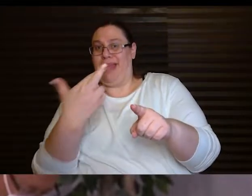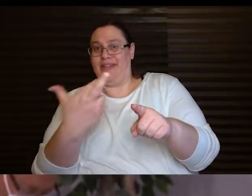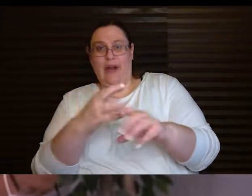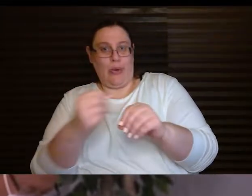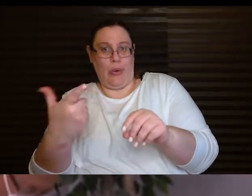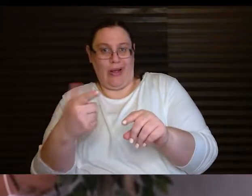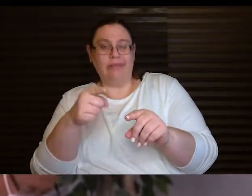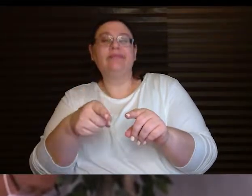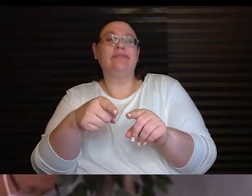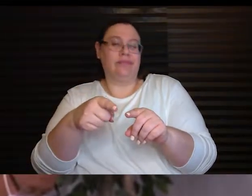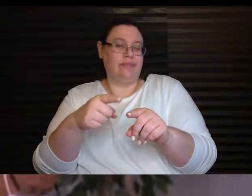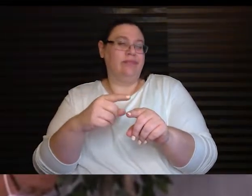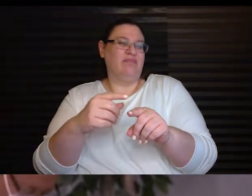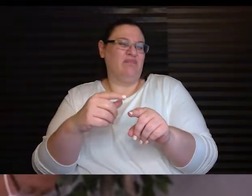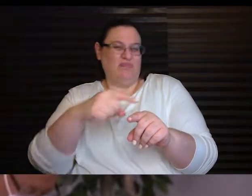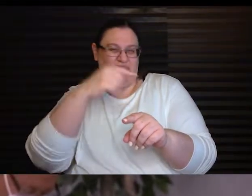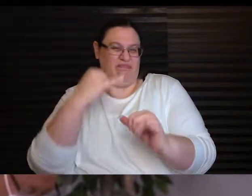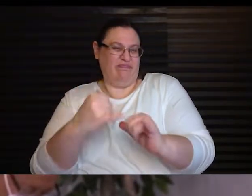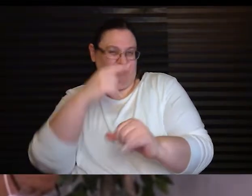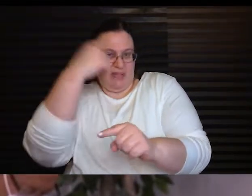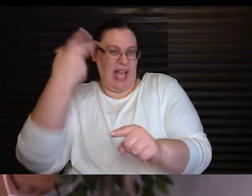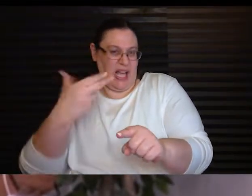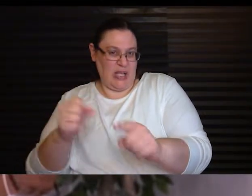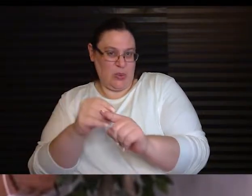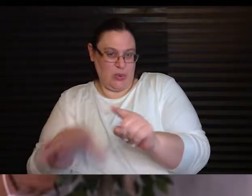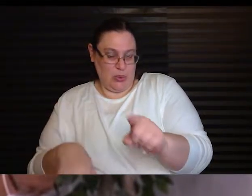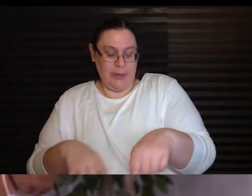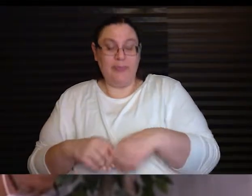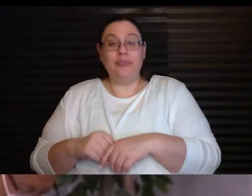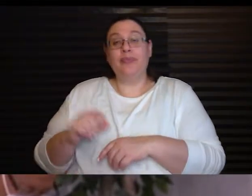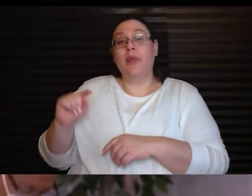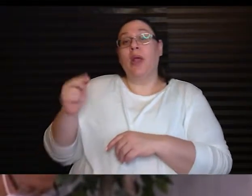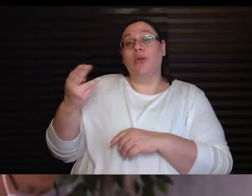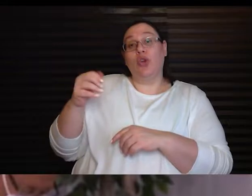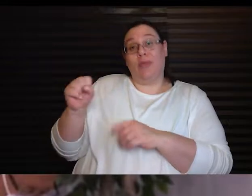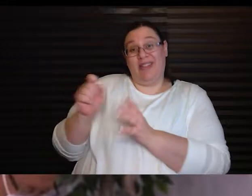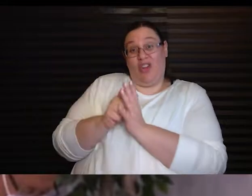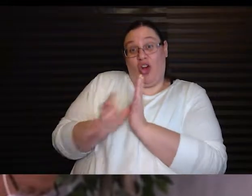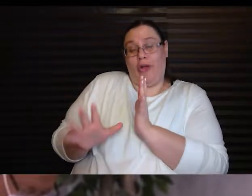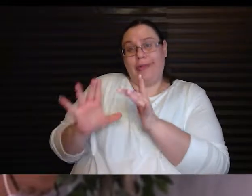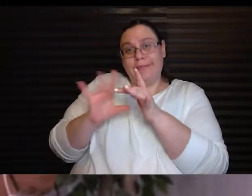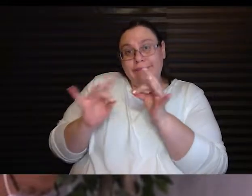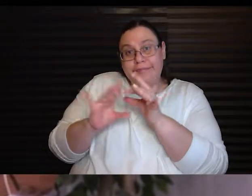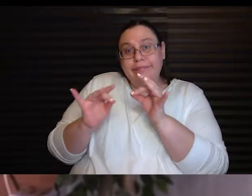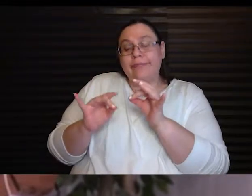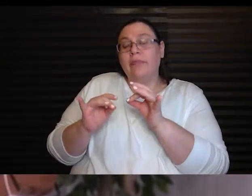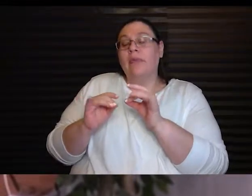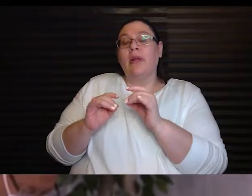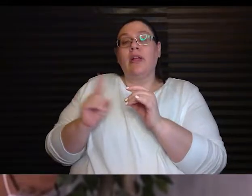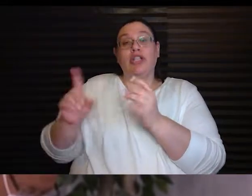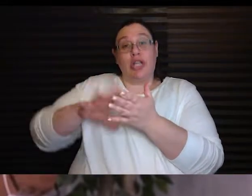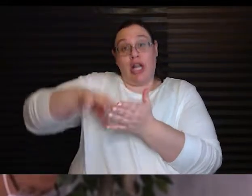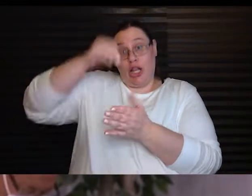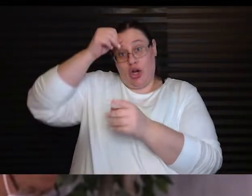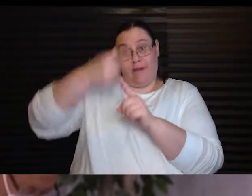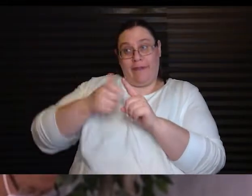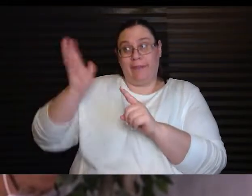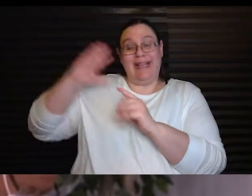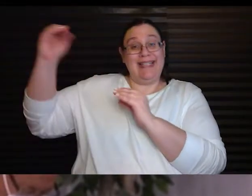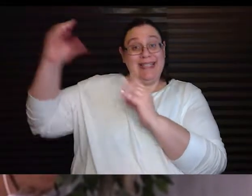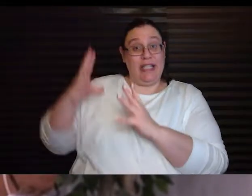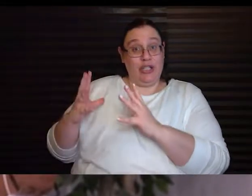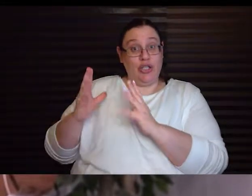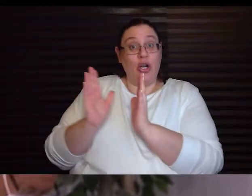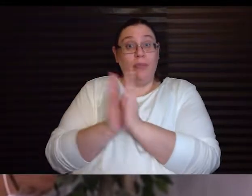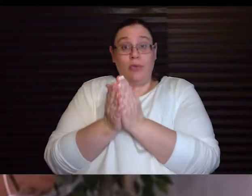friend, another black high school student. Thomas shared that she learned from one of her teachers